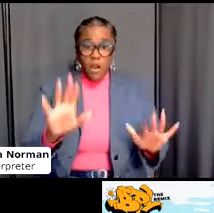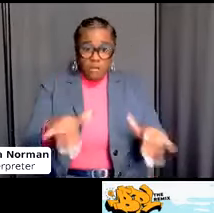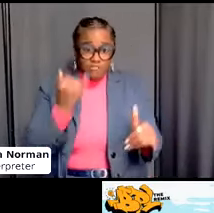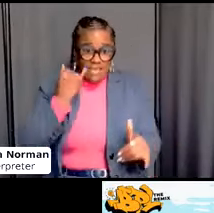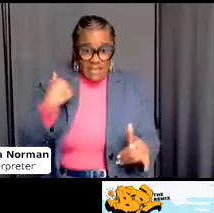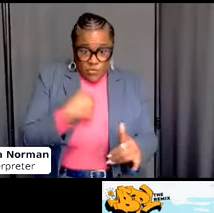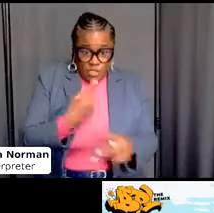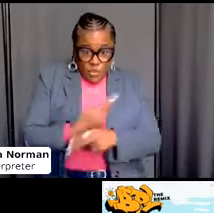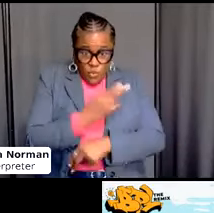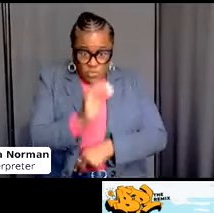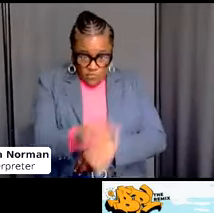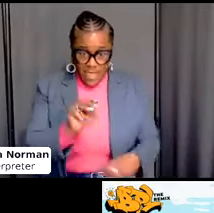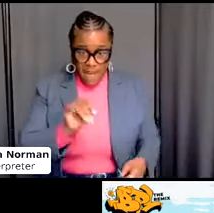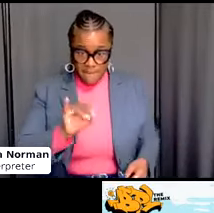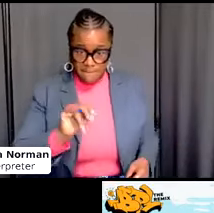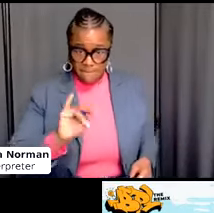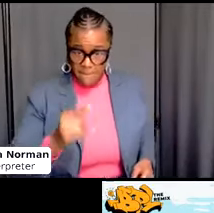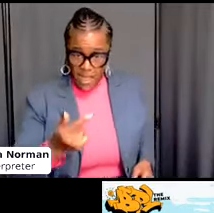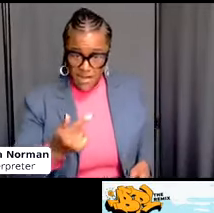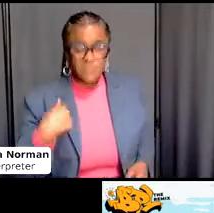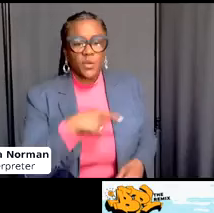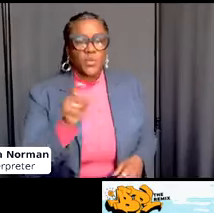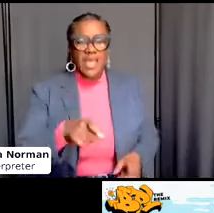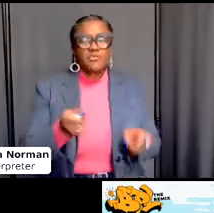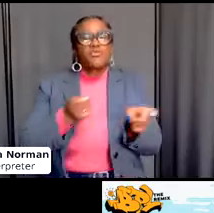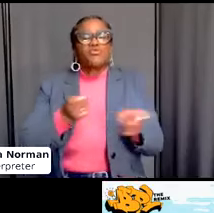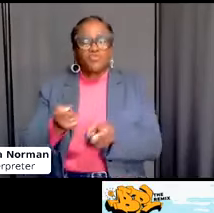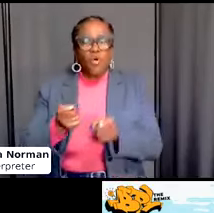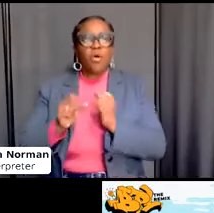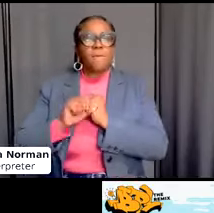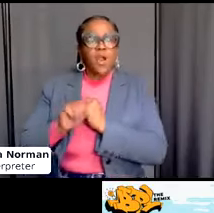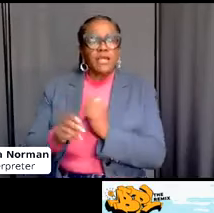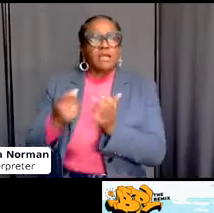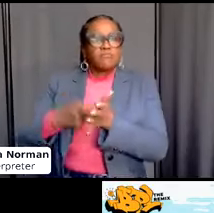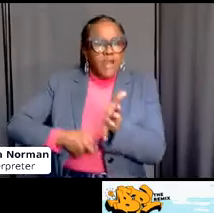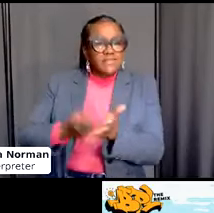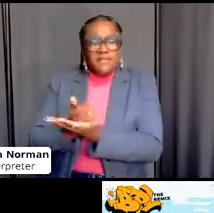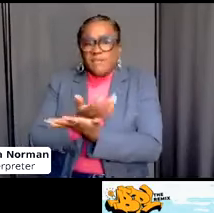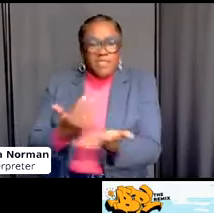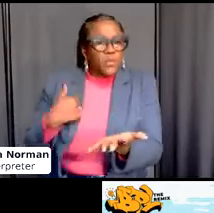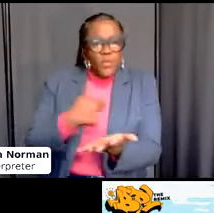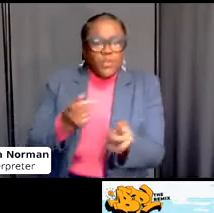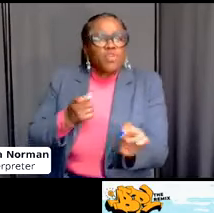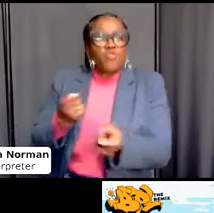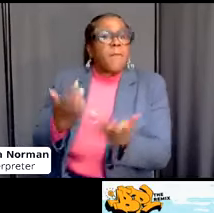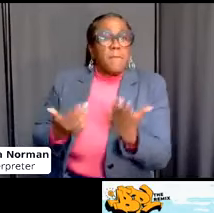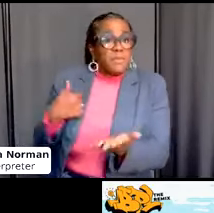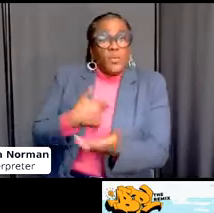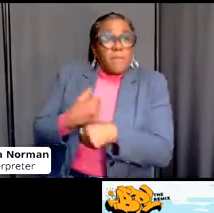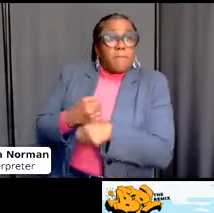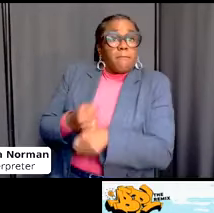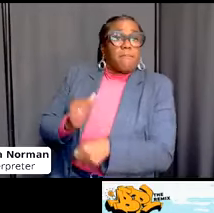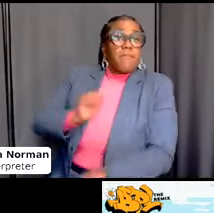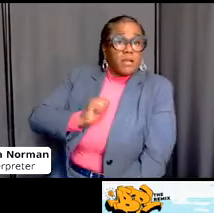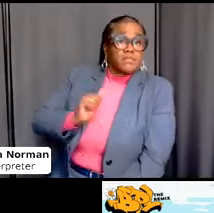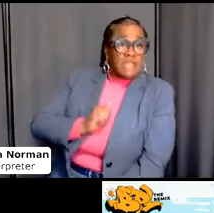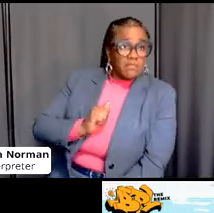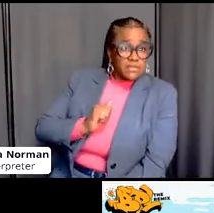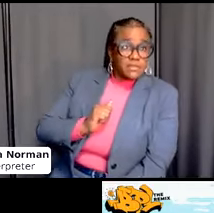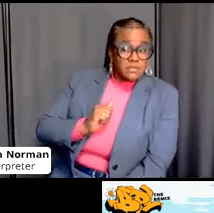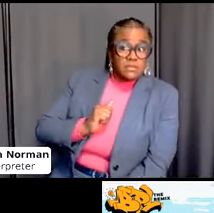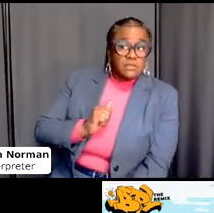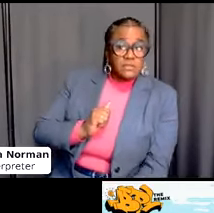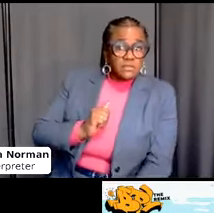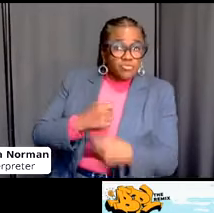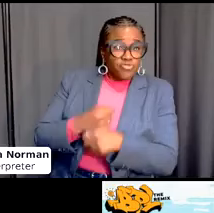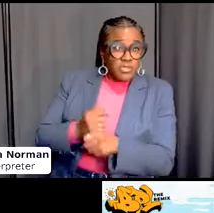the mining, we have to control the market price and all that. We might even want to start manufacturing some of these goods to